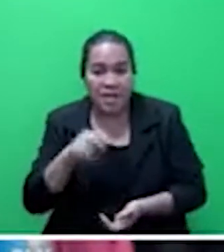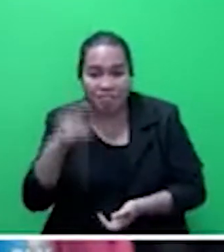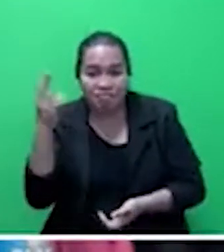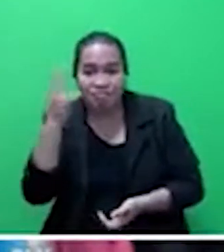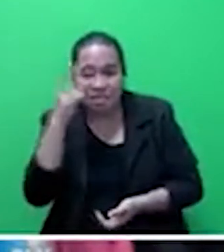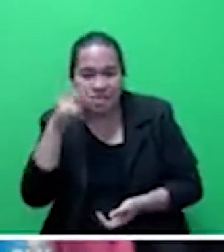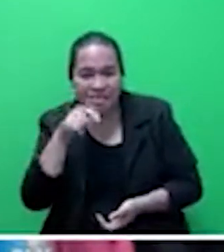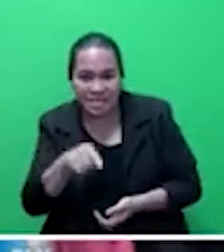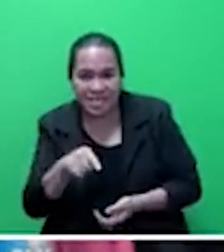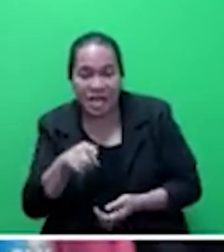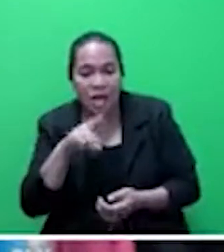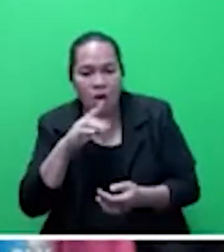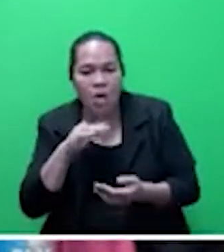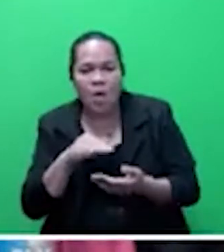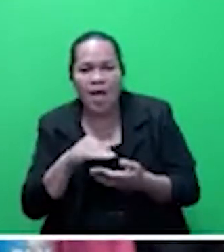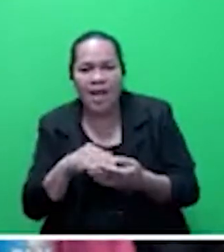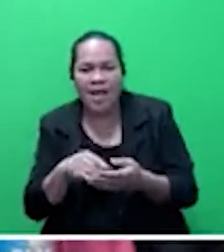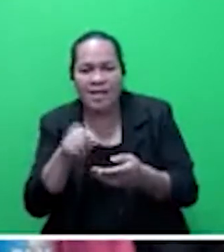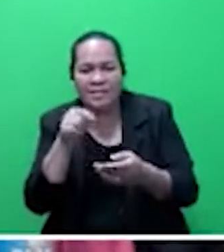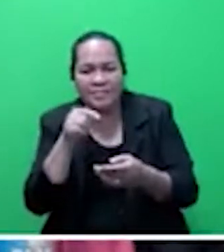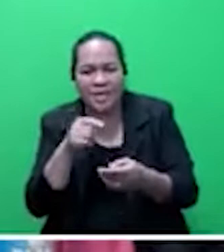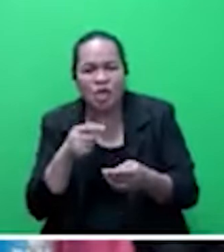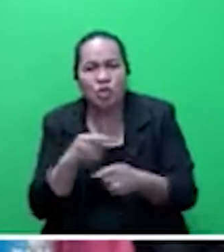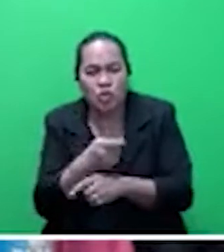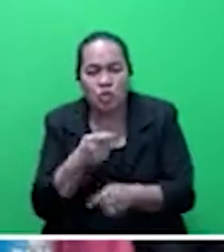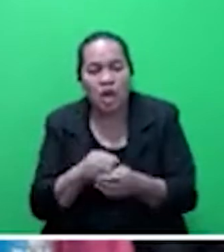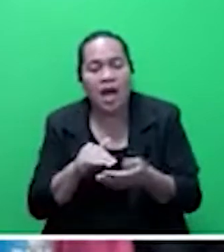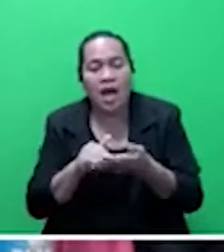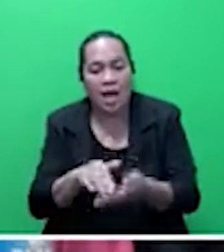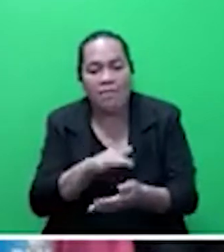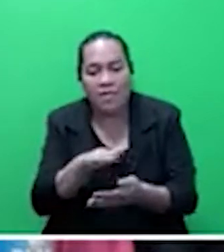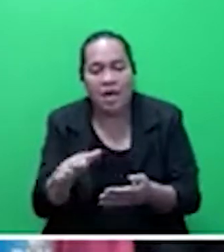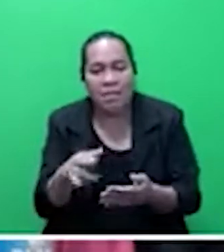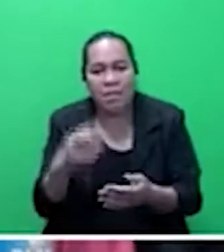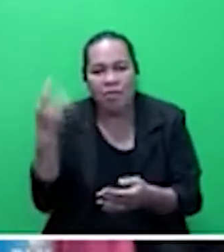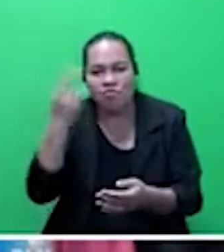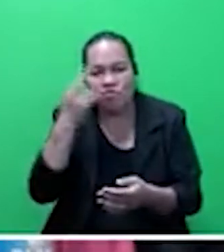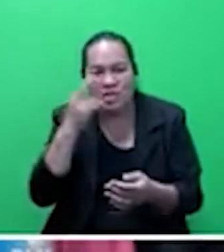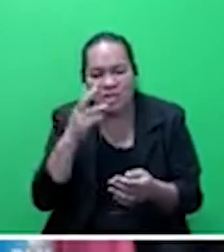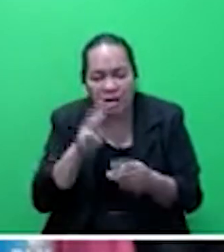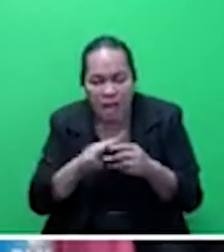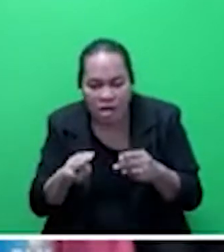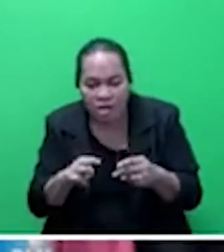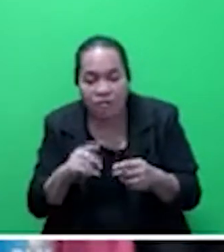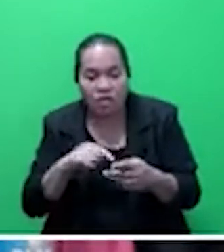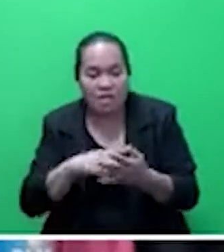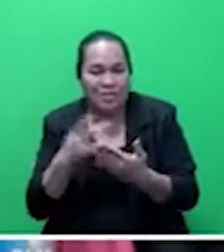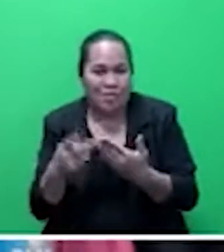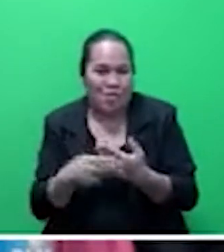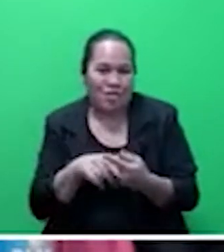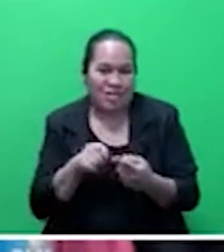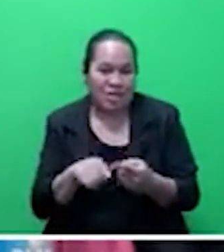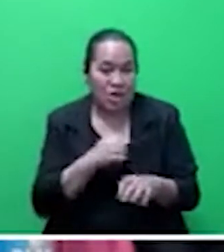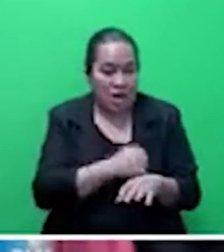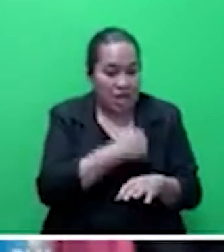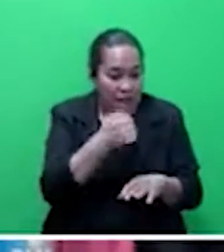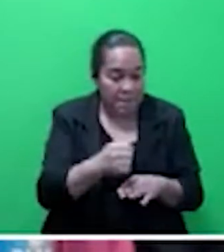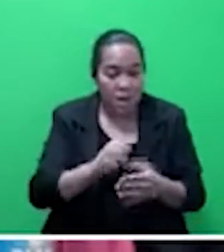tool will also help them determine risk reduction measures for these projects so that government and